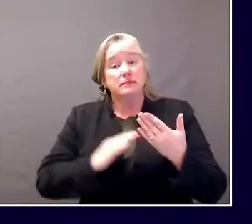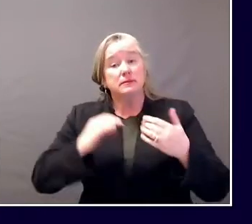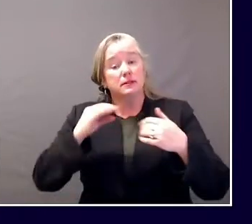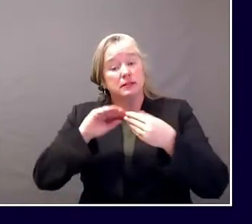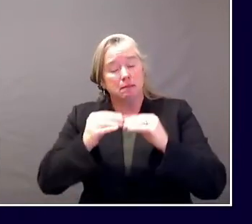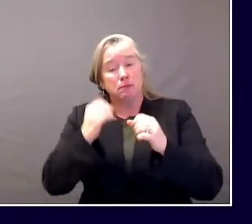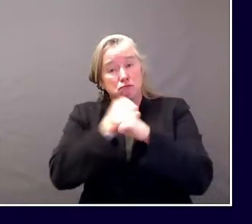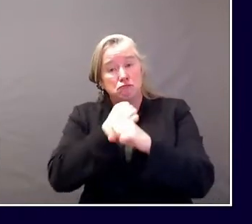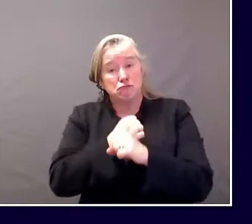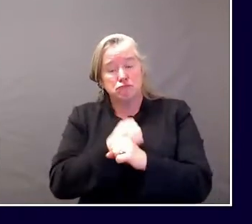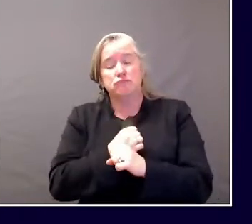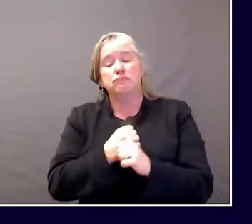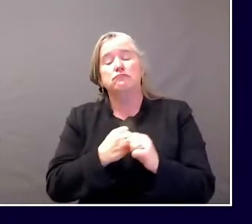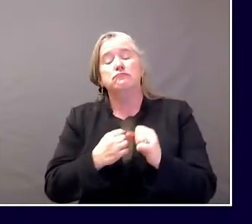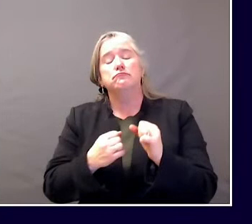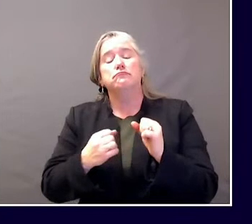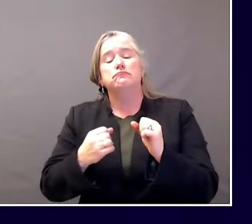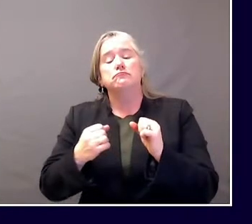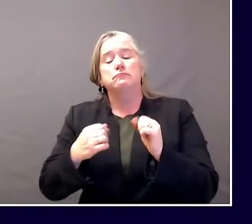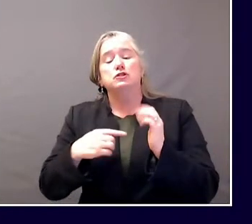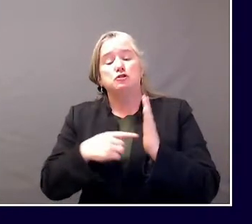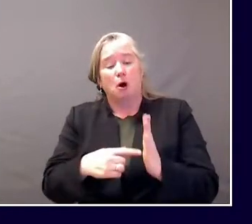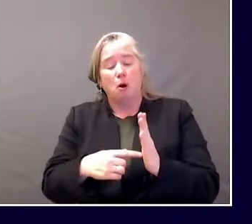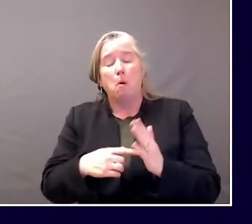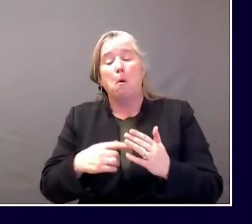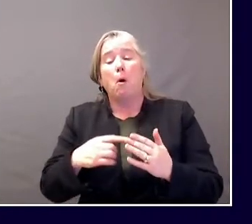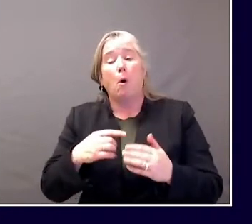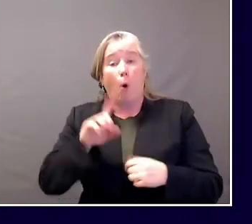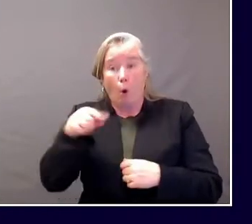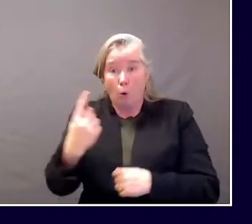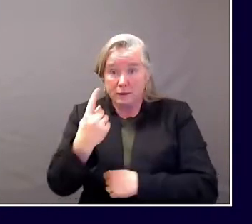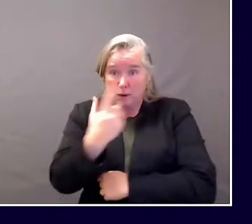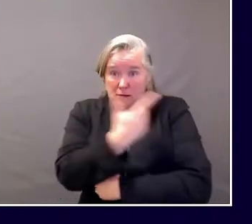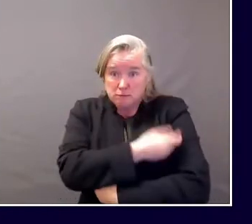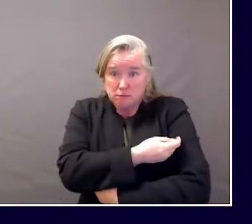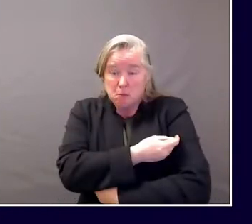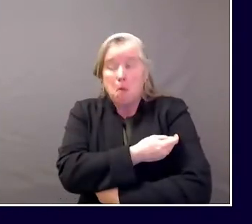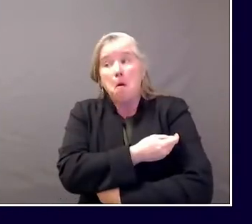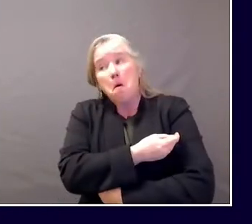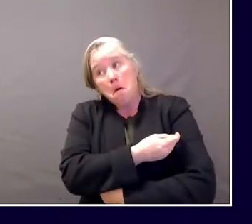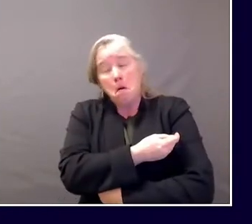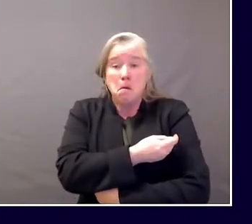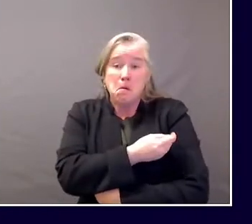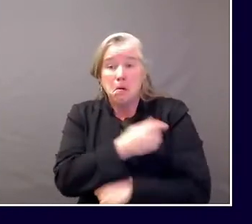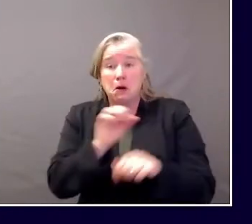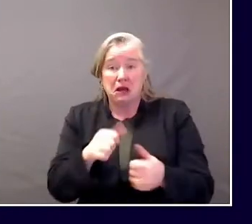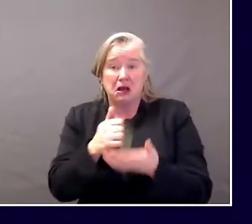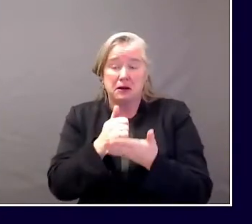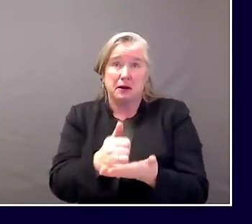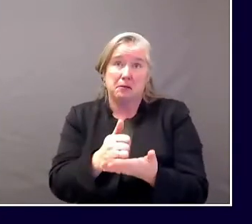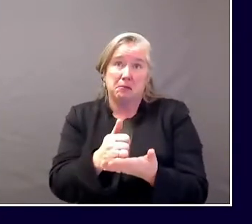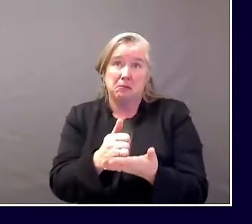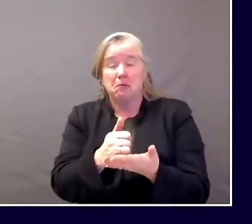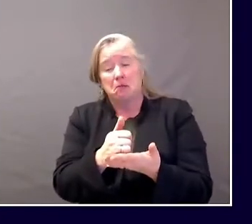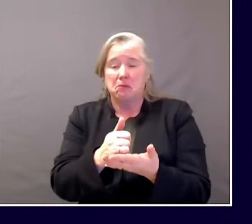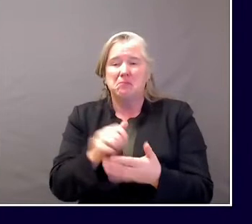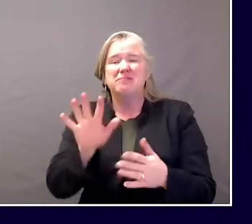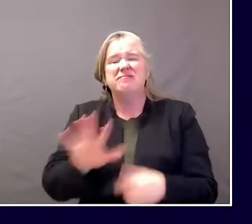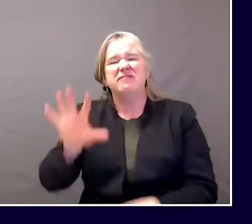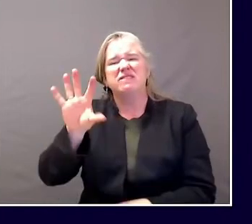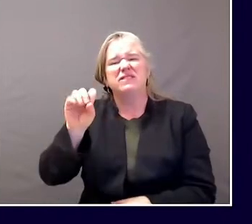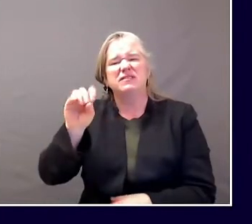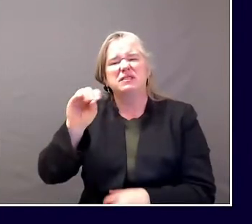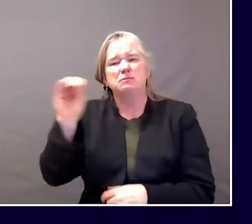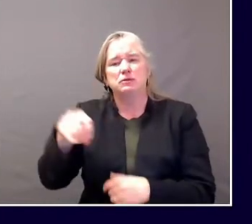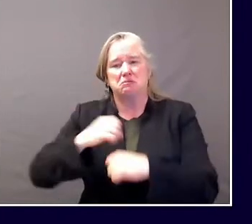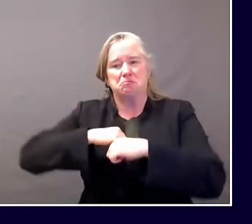1 dose has some impact. Indeed, according to one publication, 1 dose maybe gets you about 50%